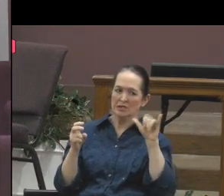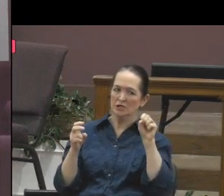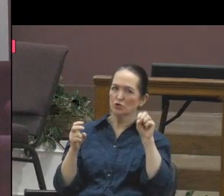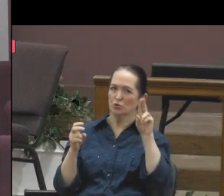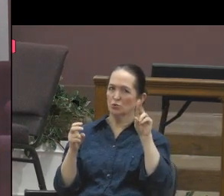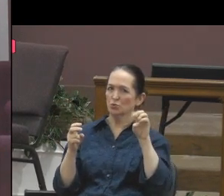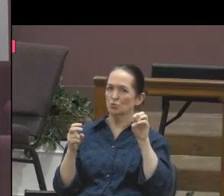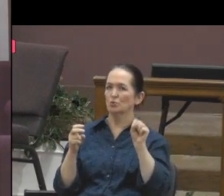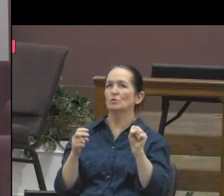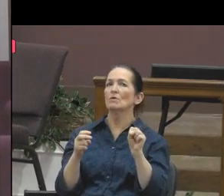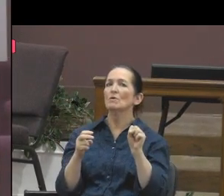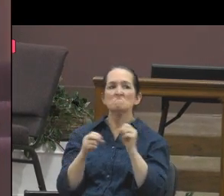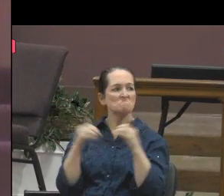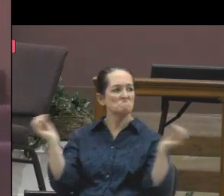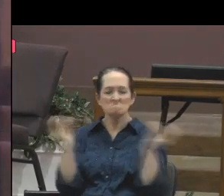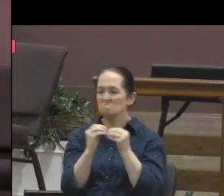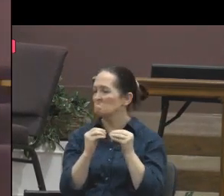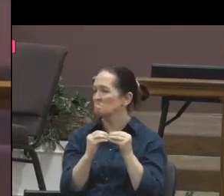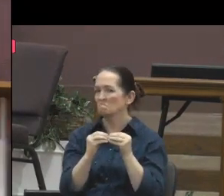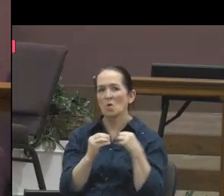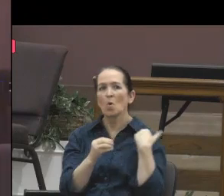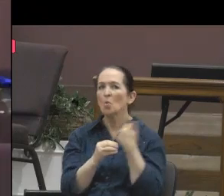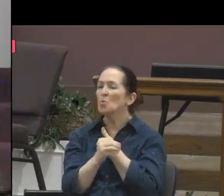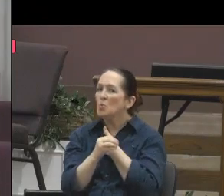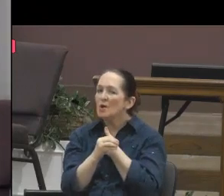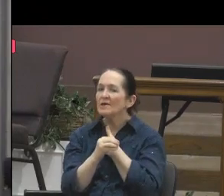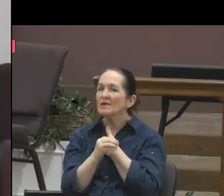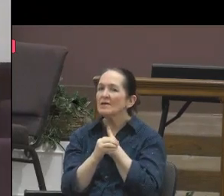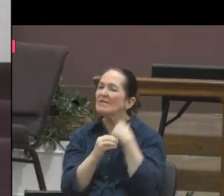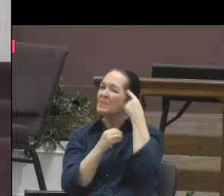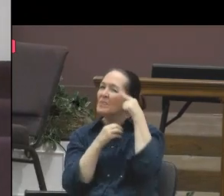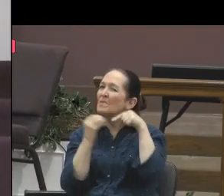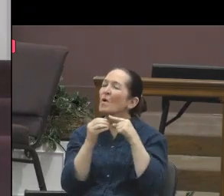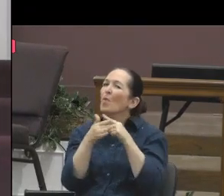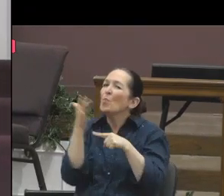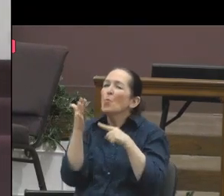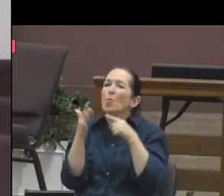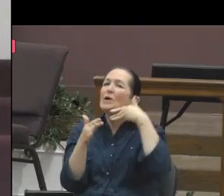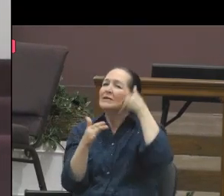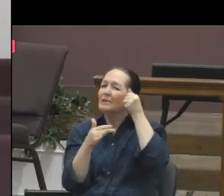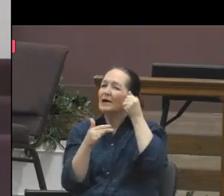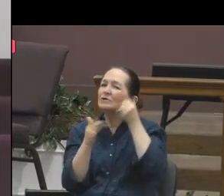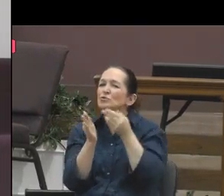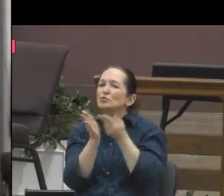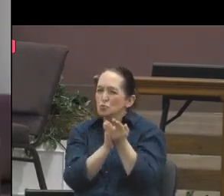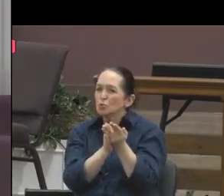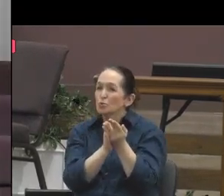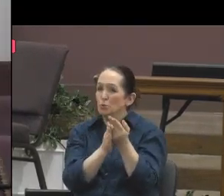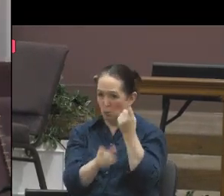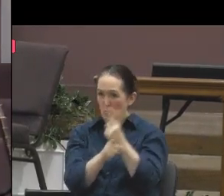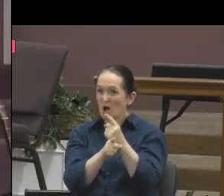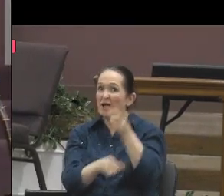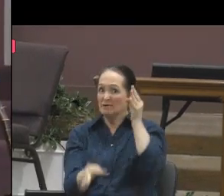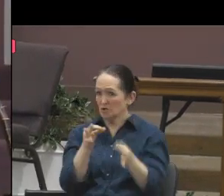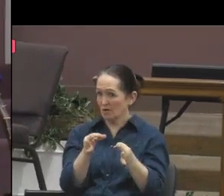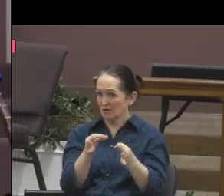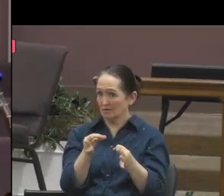No longer are we looking at what is best and what is true and what is right and what is